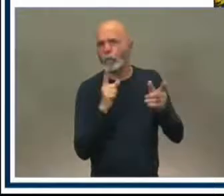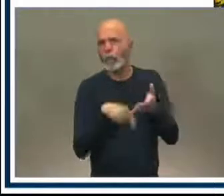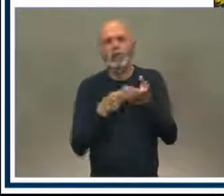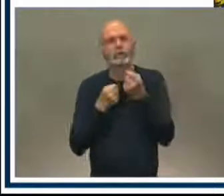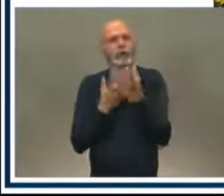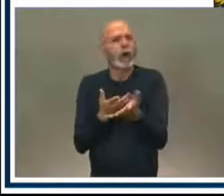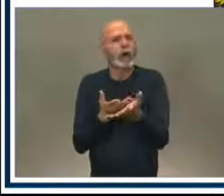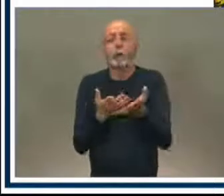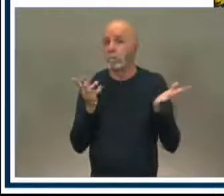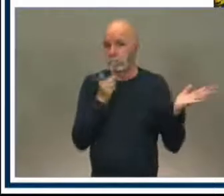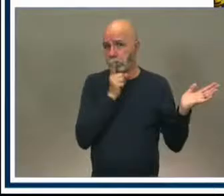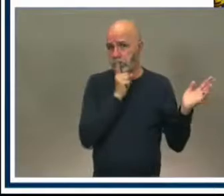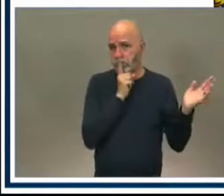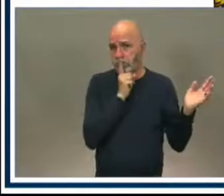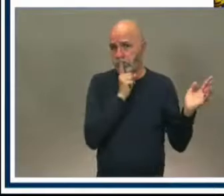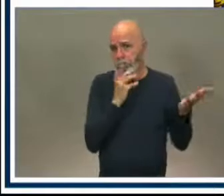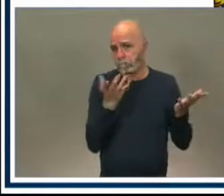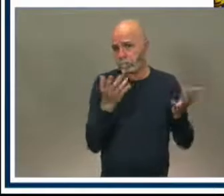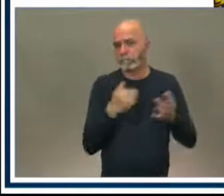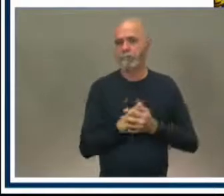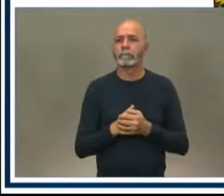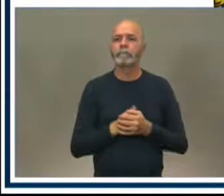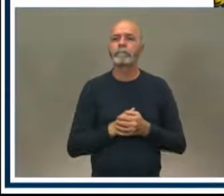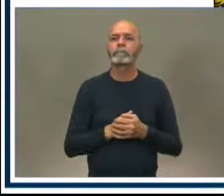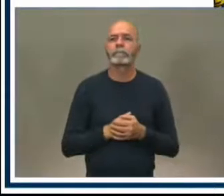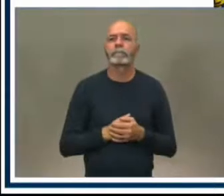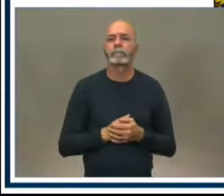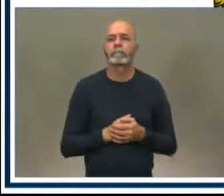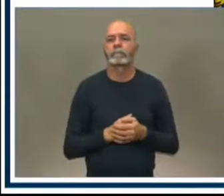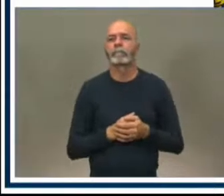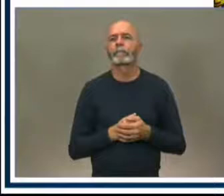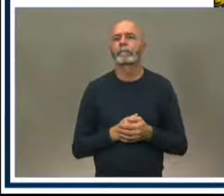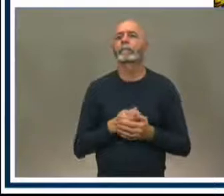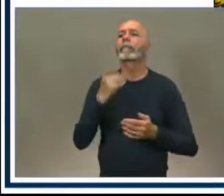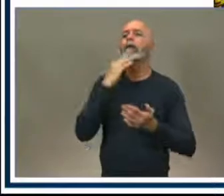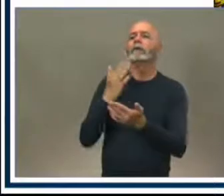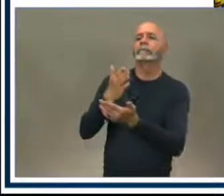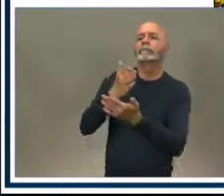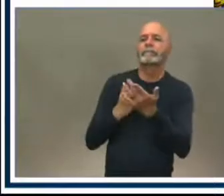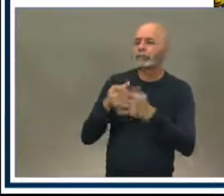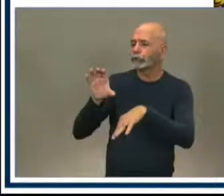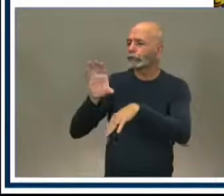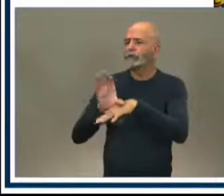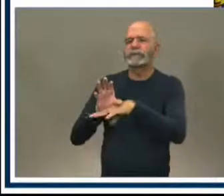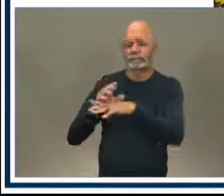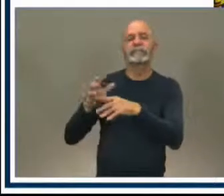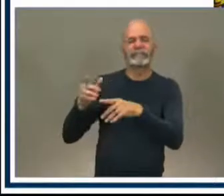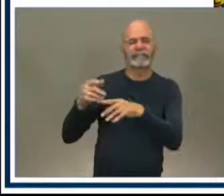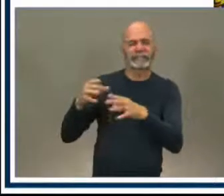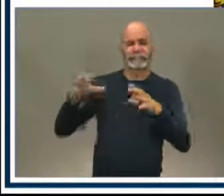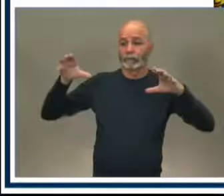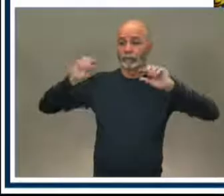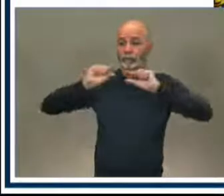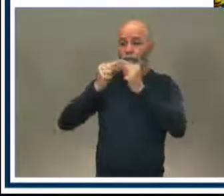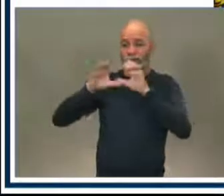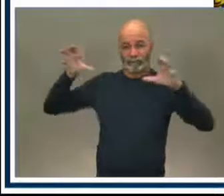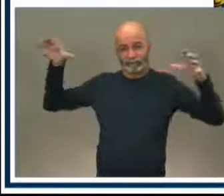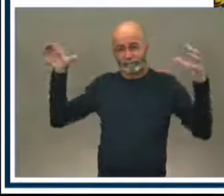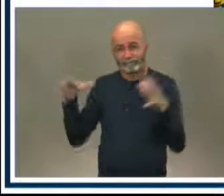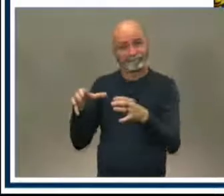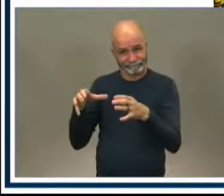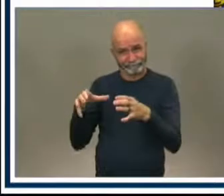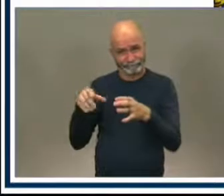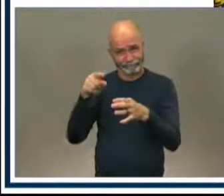of the gathering in terms of the faith groups involved. Are these people who have been told that they should not